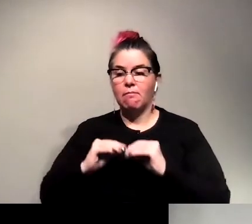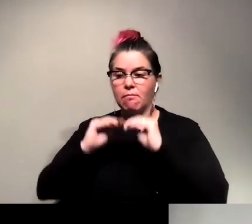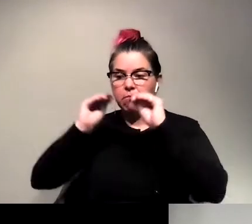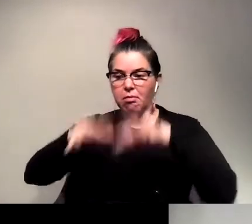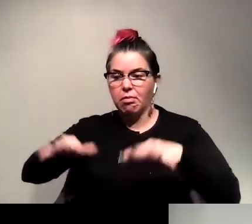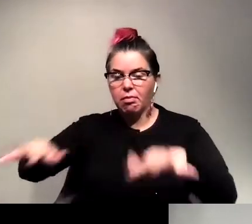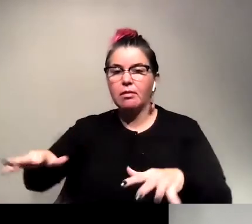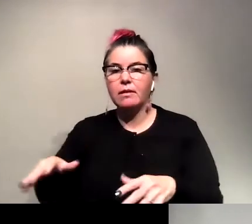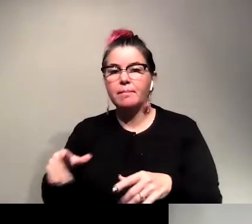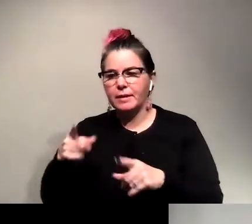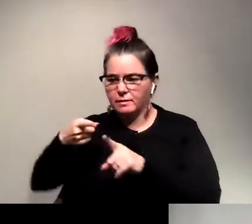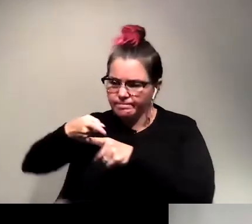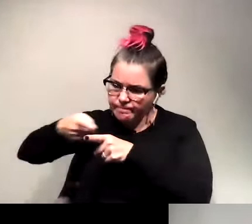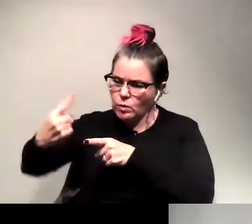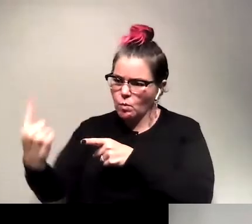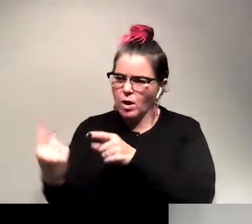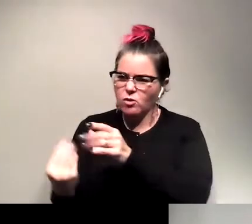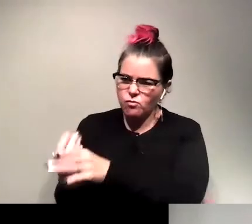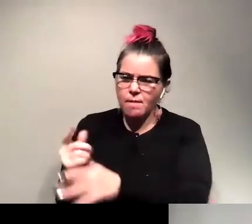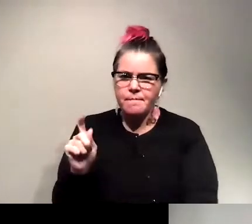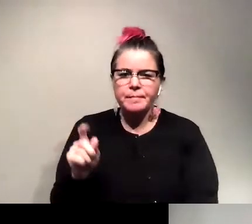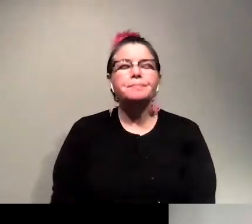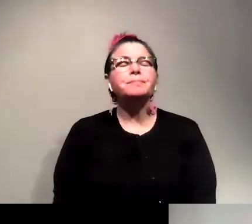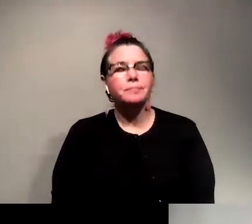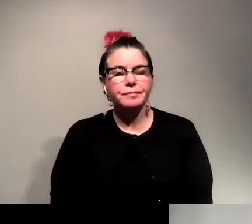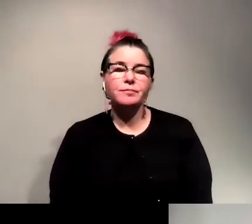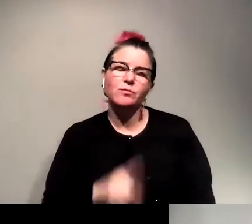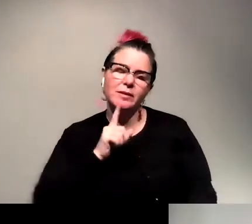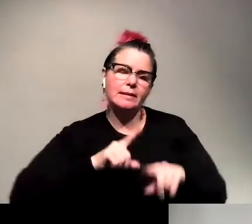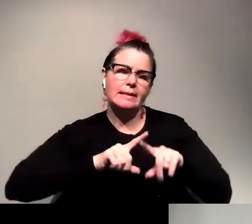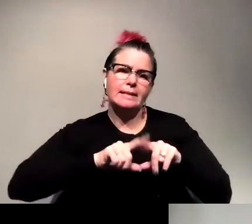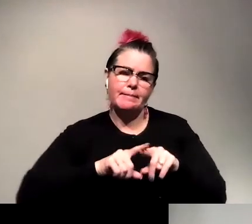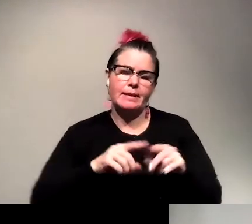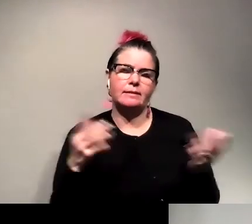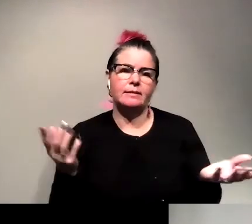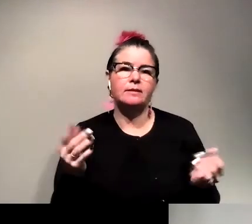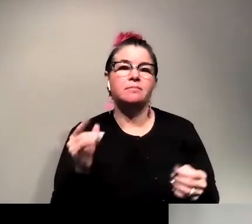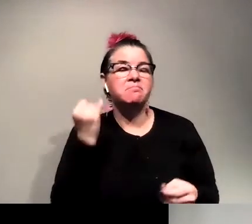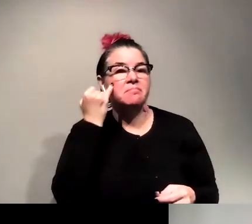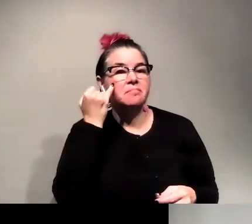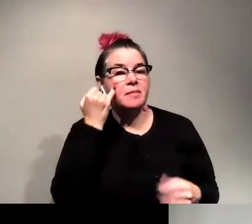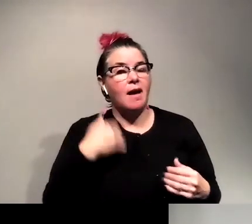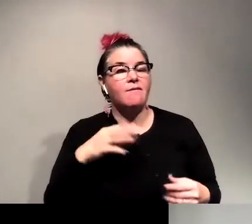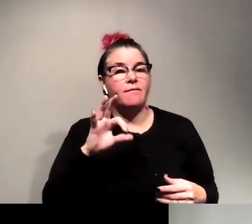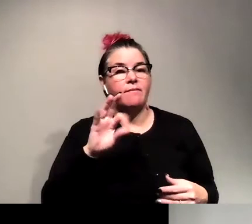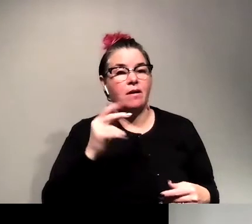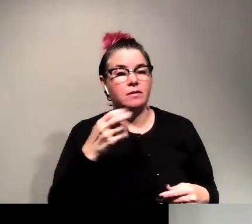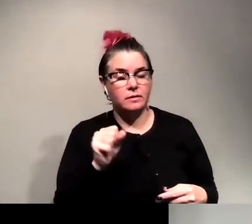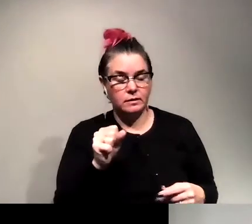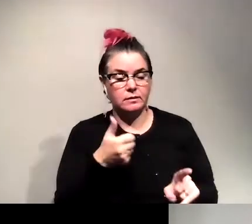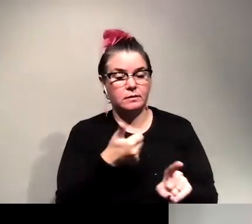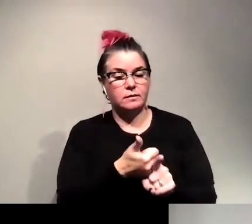through monoculture. Yeah, so it really depends, right? Okay. So if you have a fungus that